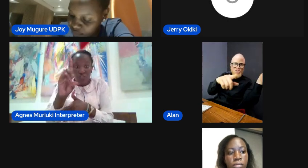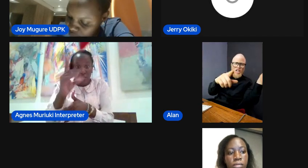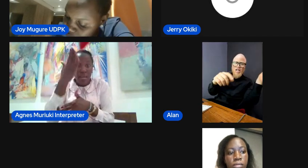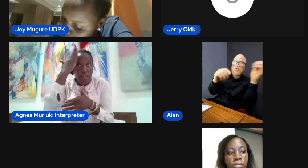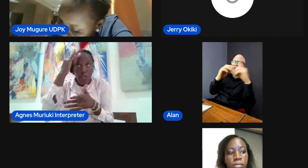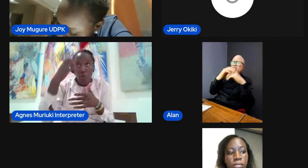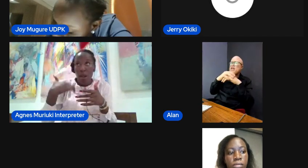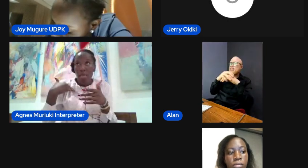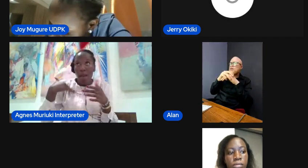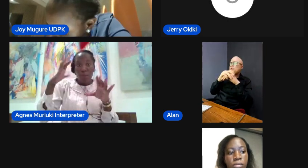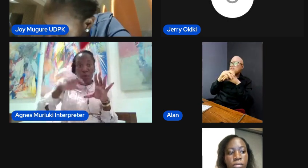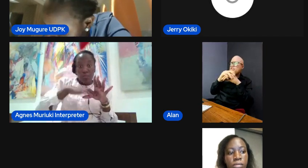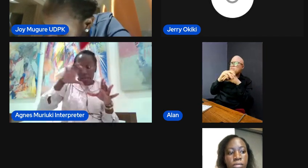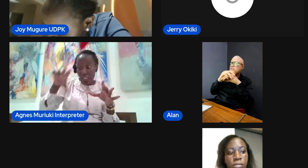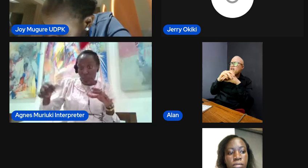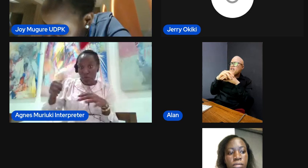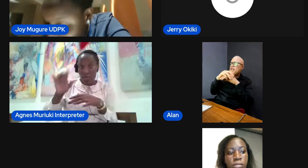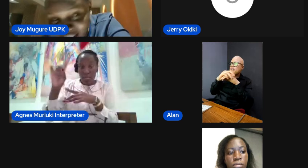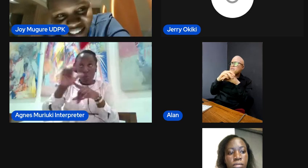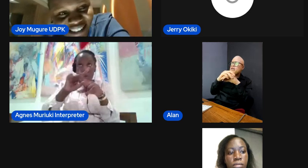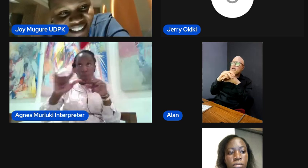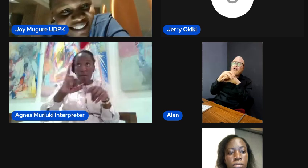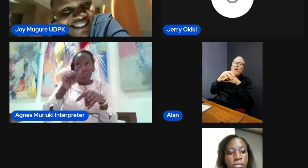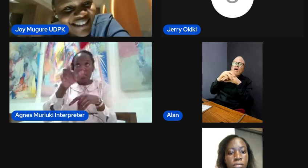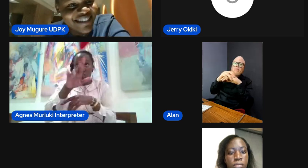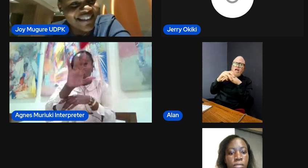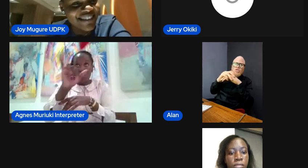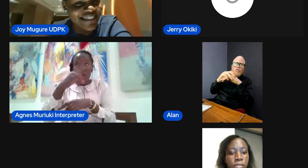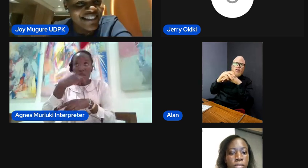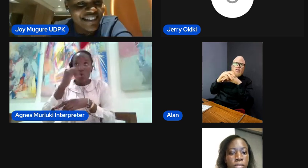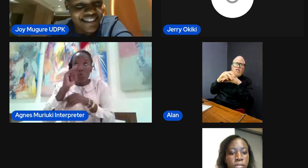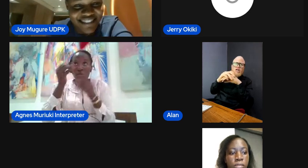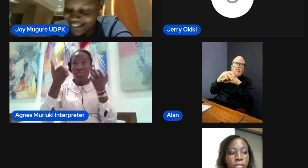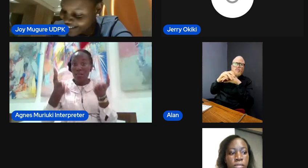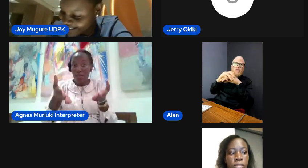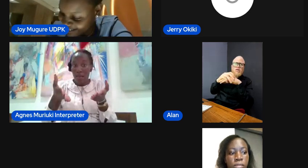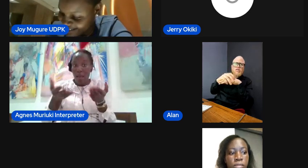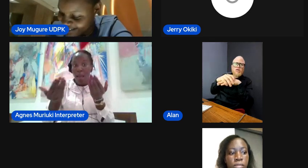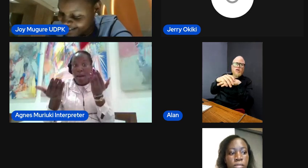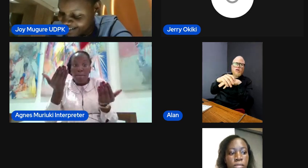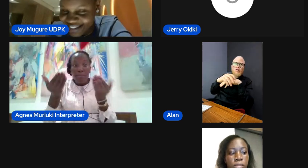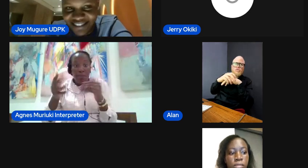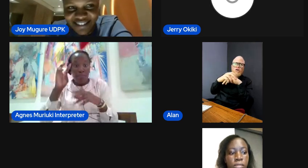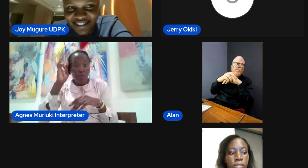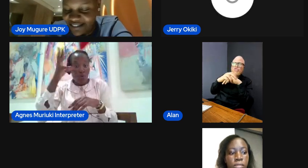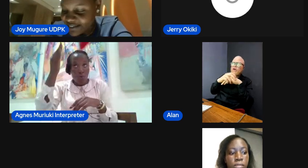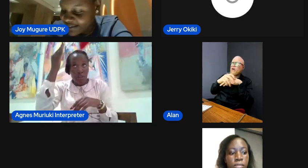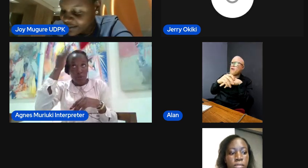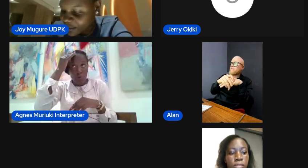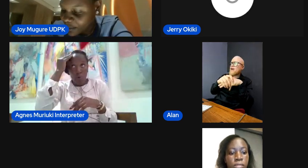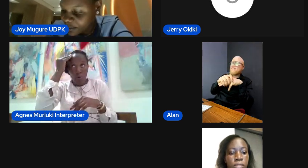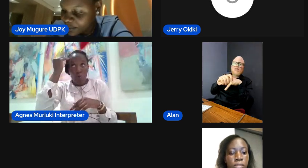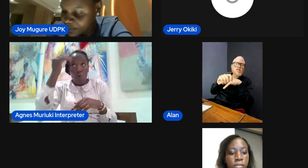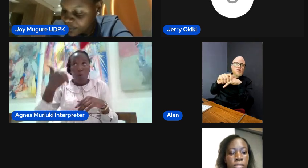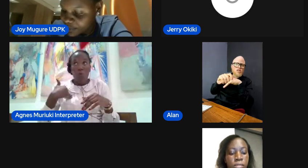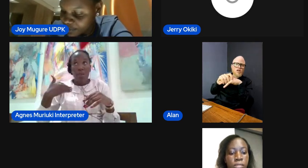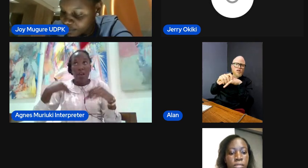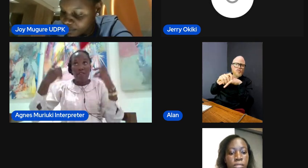anybody, but Jerry, who is here, who is a gym junkie like me, might know that there is a famous